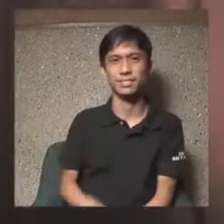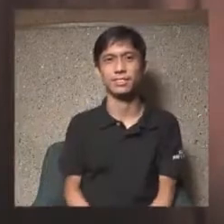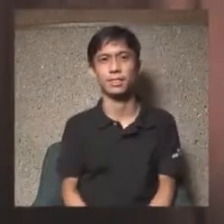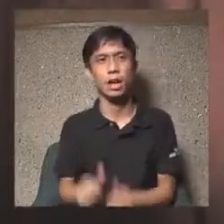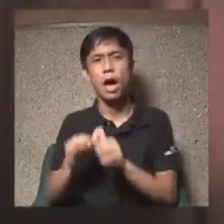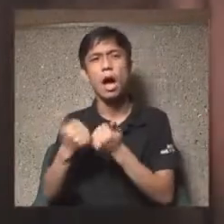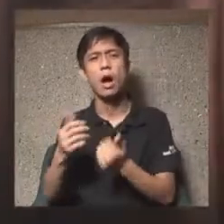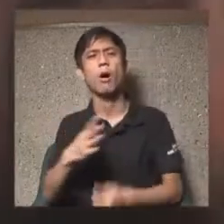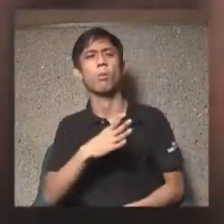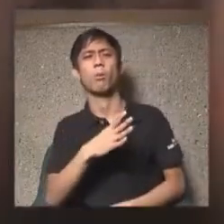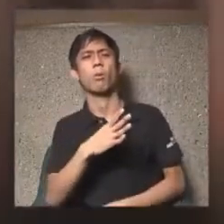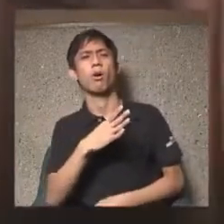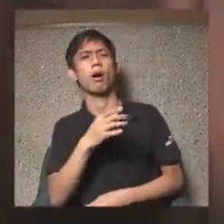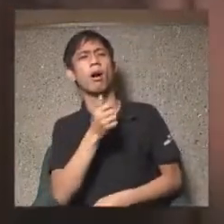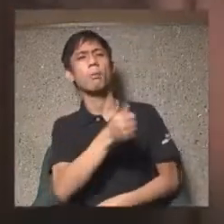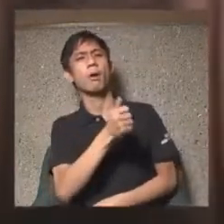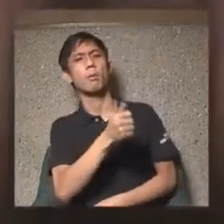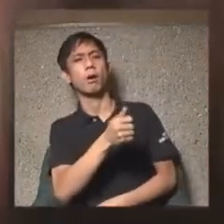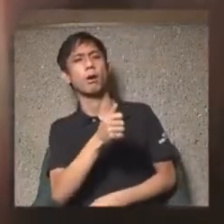was like,